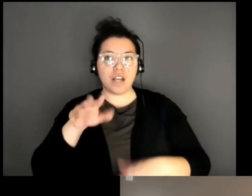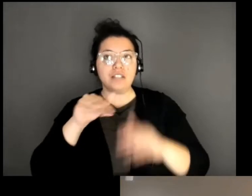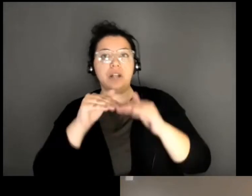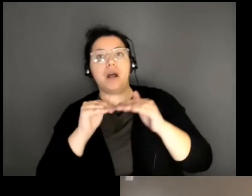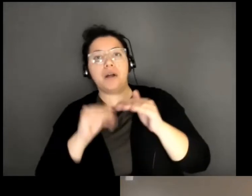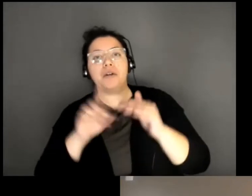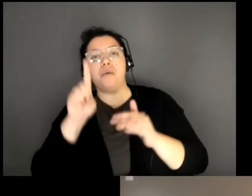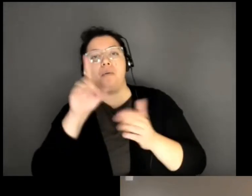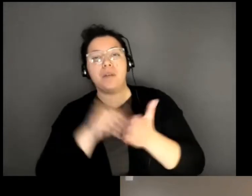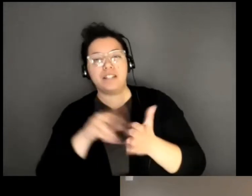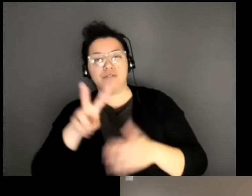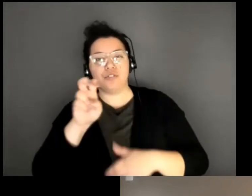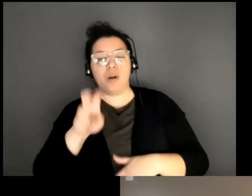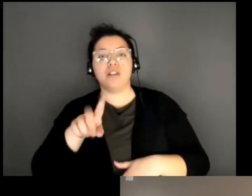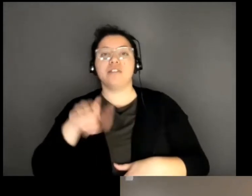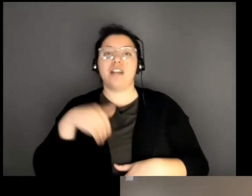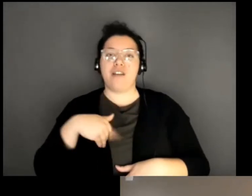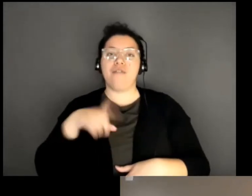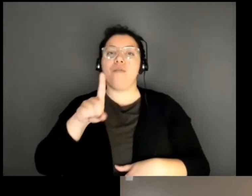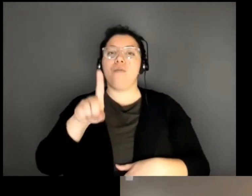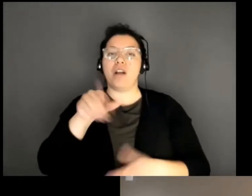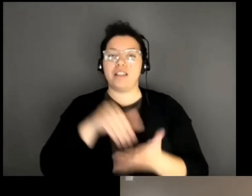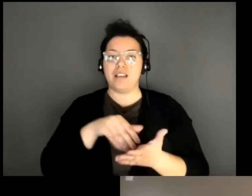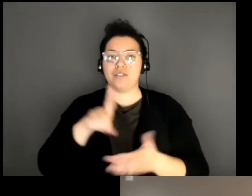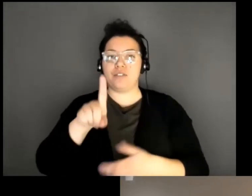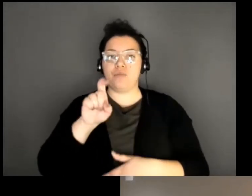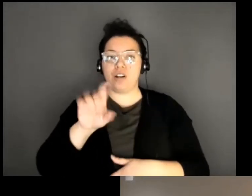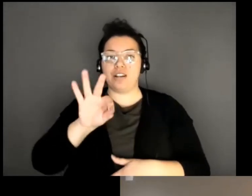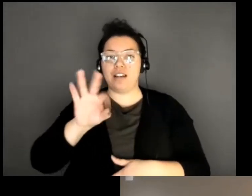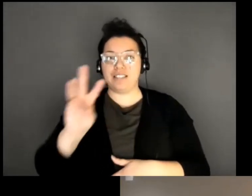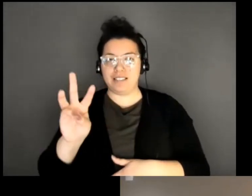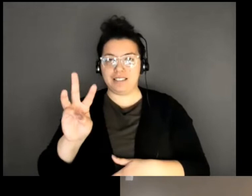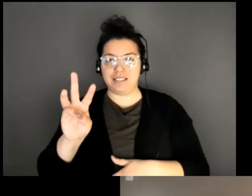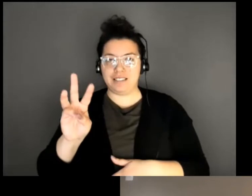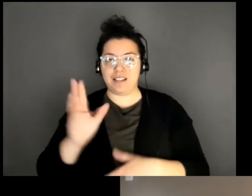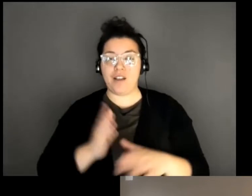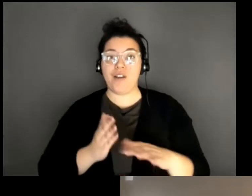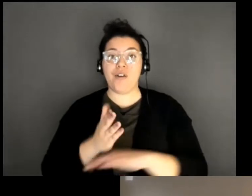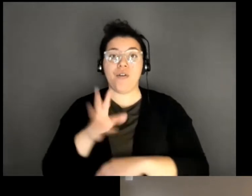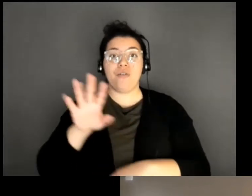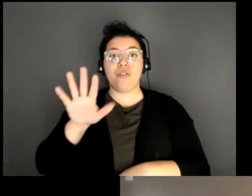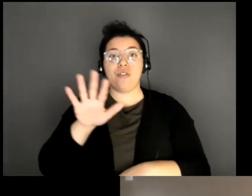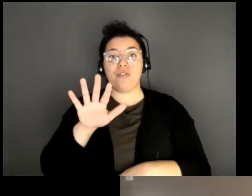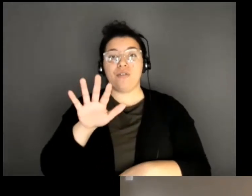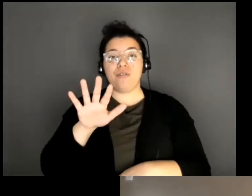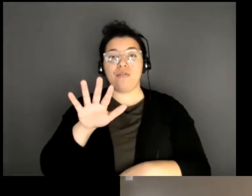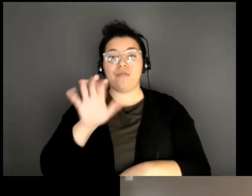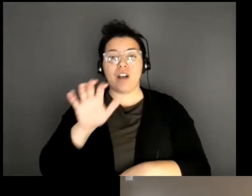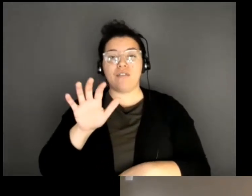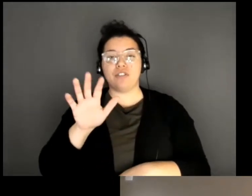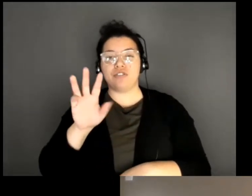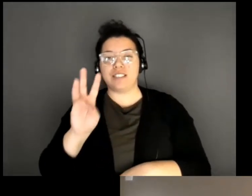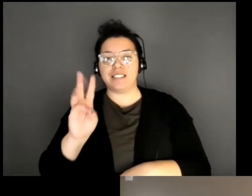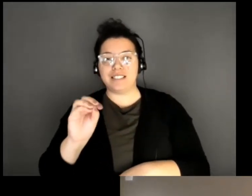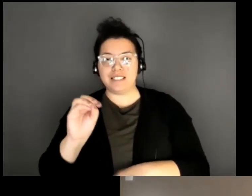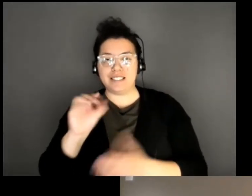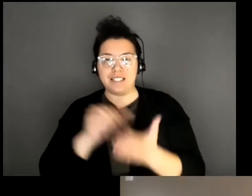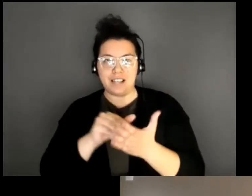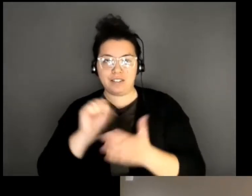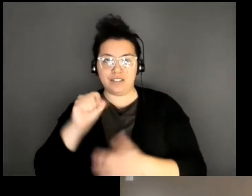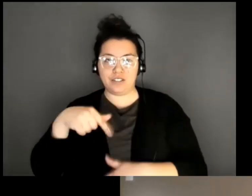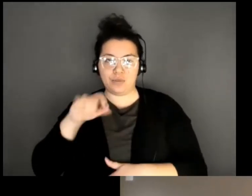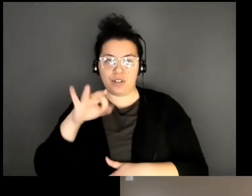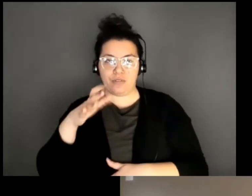1,996 guest rooms, and over 560,000 square feet of meeting space. So to put that in perspective, because I know those numbers are kind of